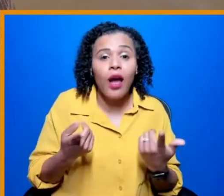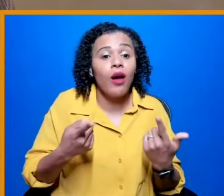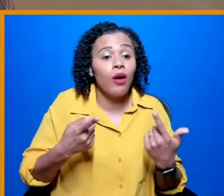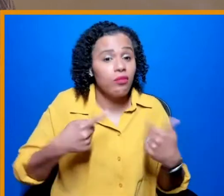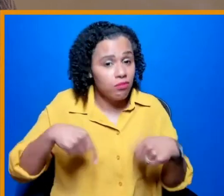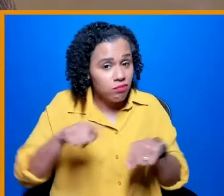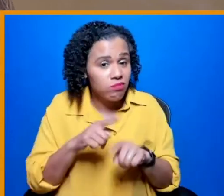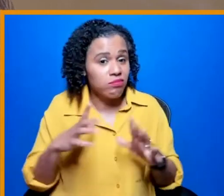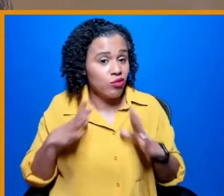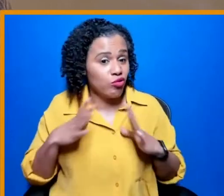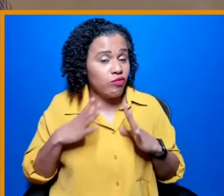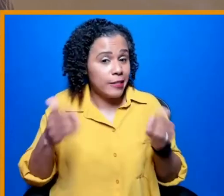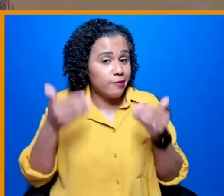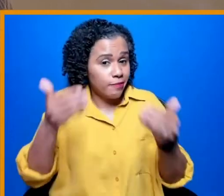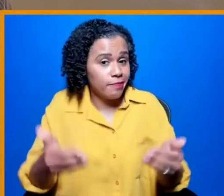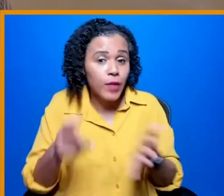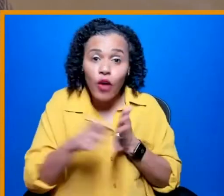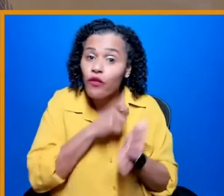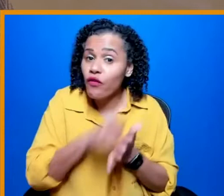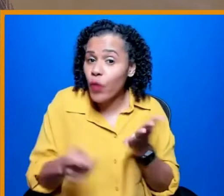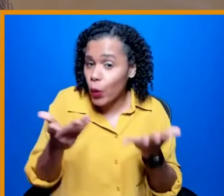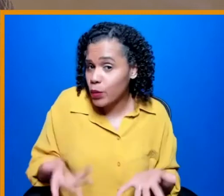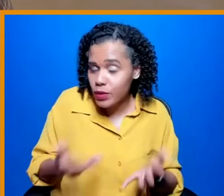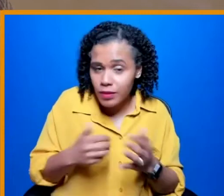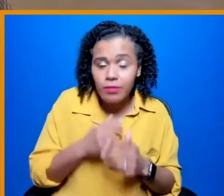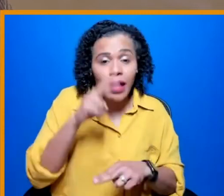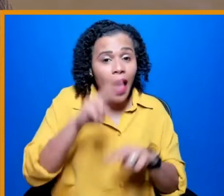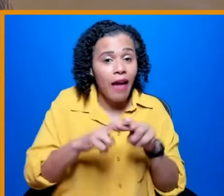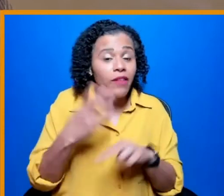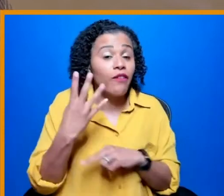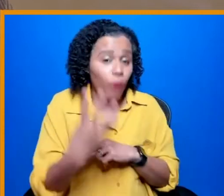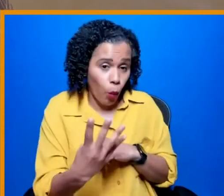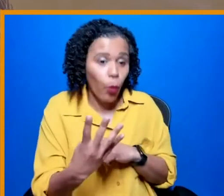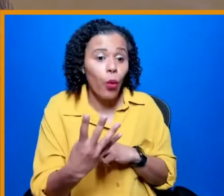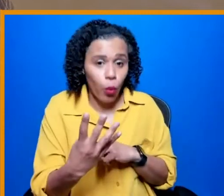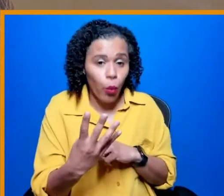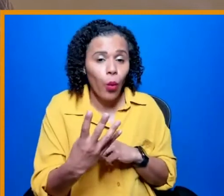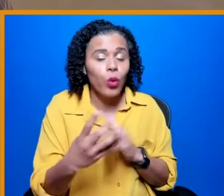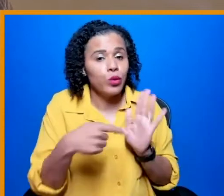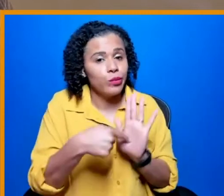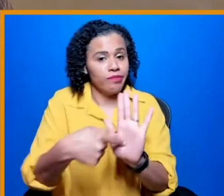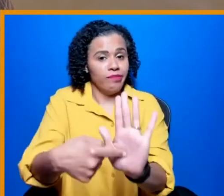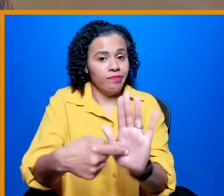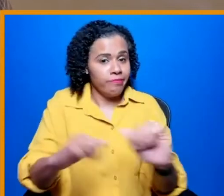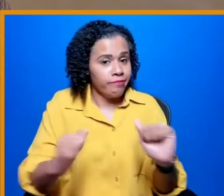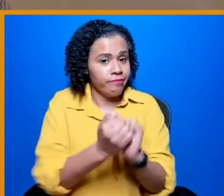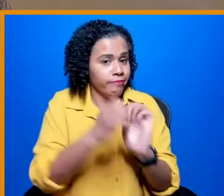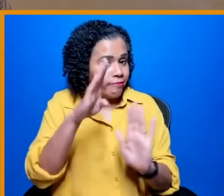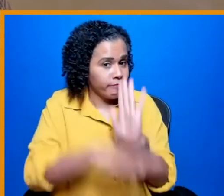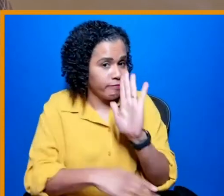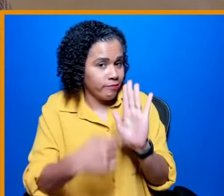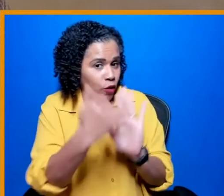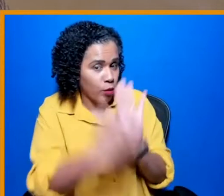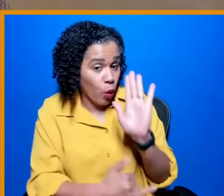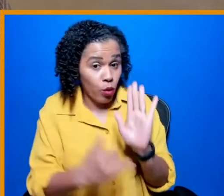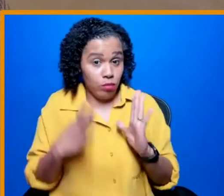move to a vote on F4 to move that report. So that vote should be coming up